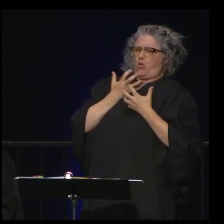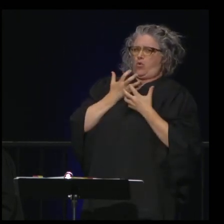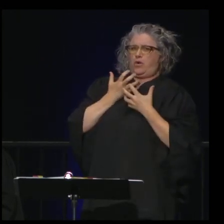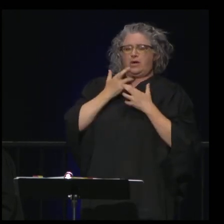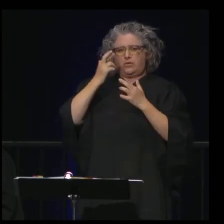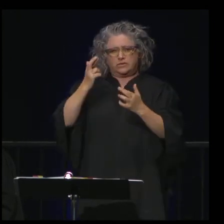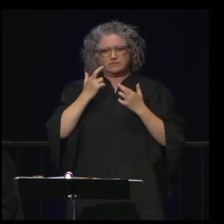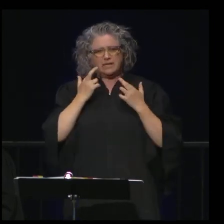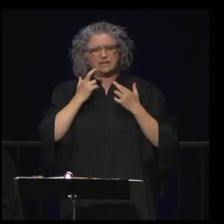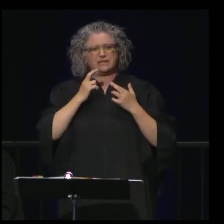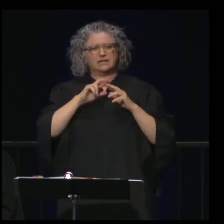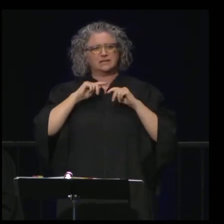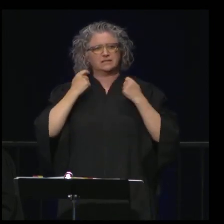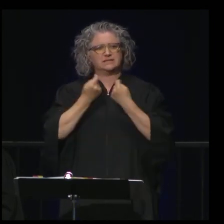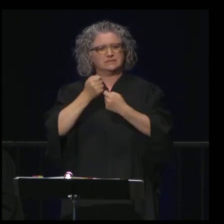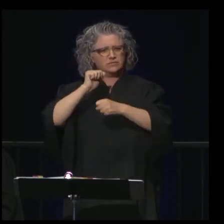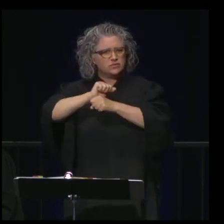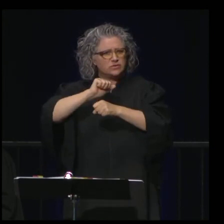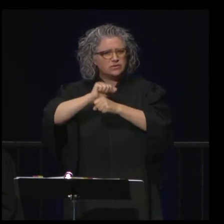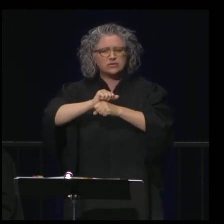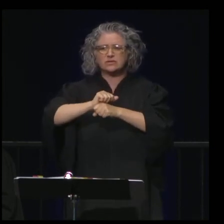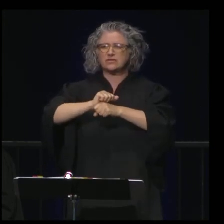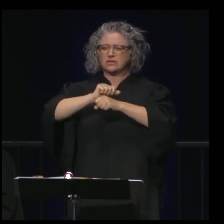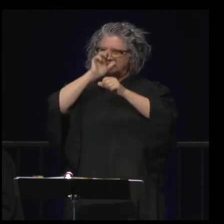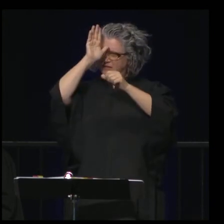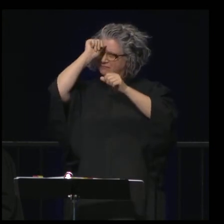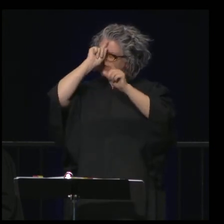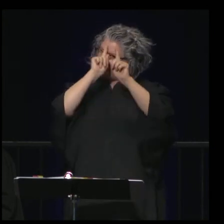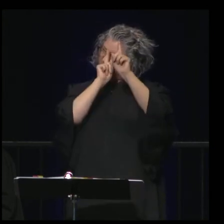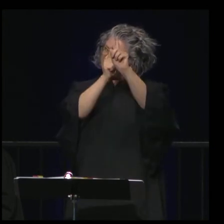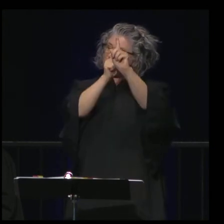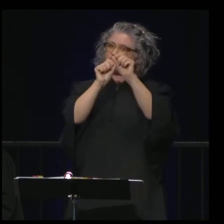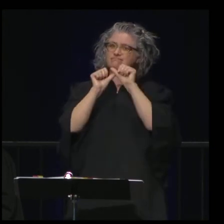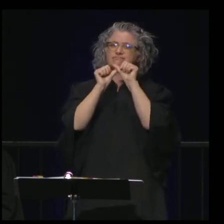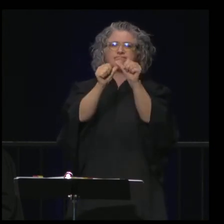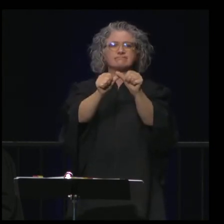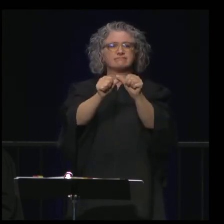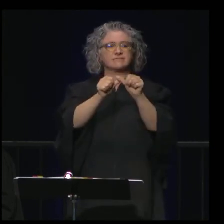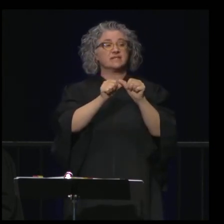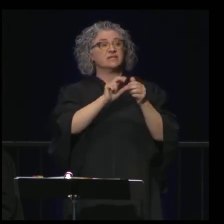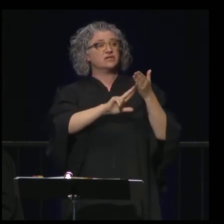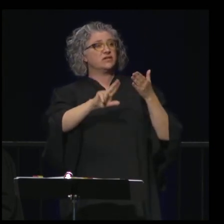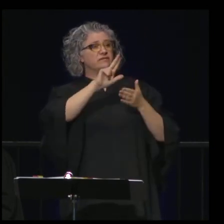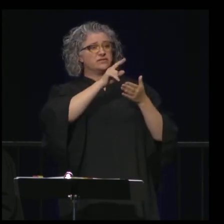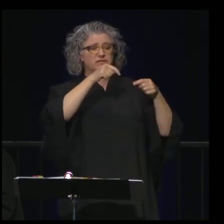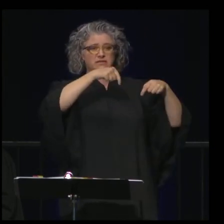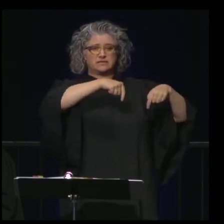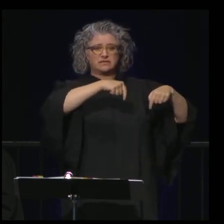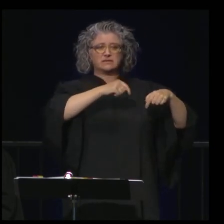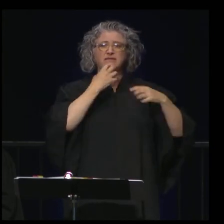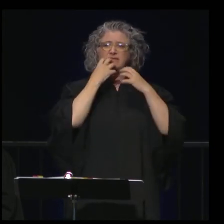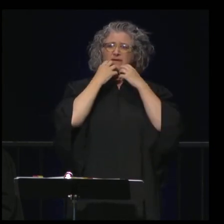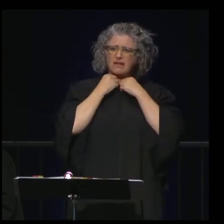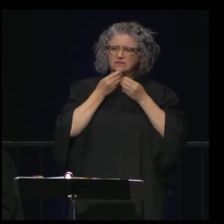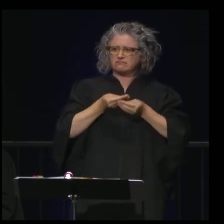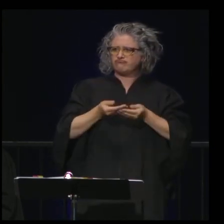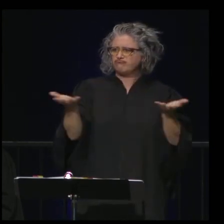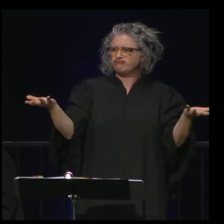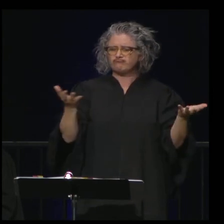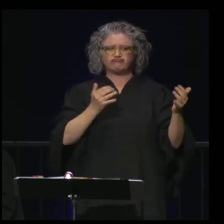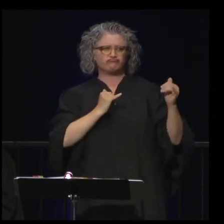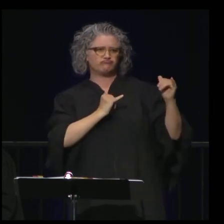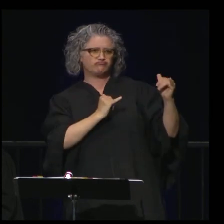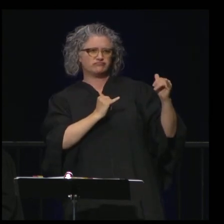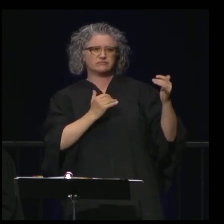Respect, teamwork, perseverance. These are the values that this university instills in us. And